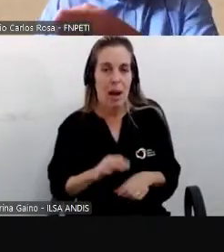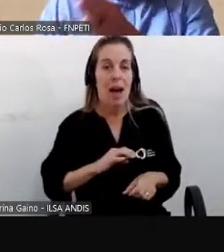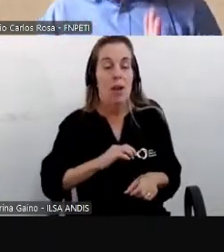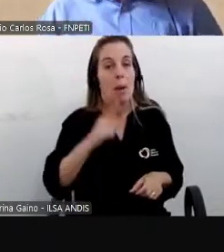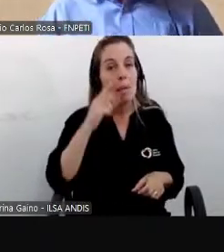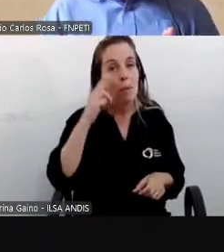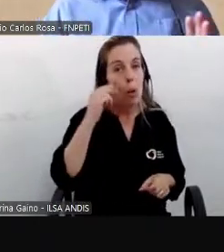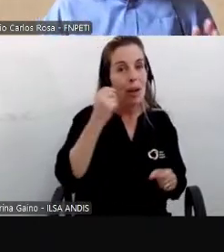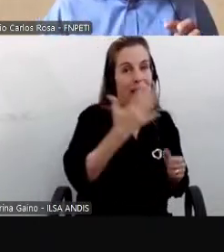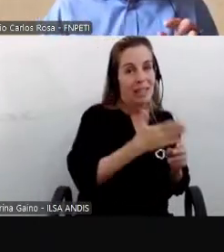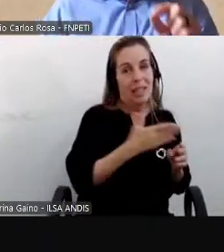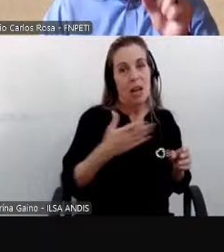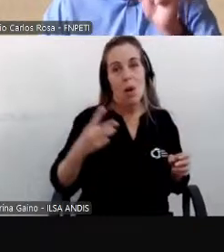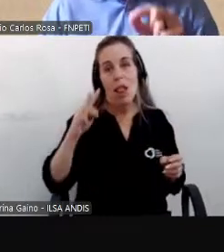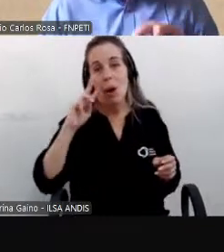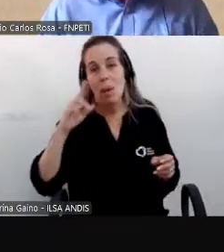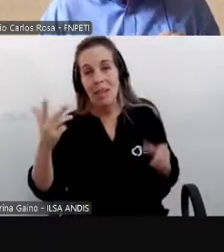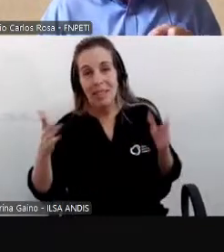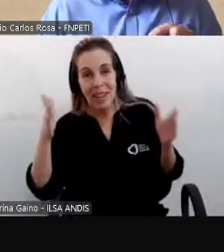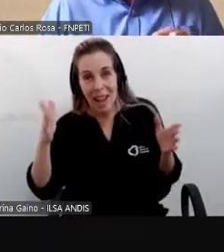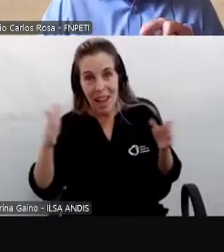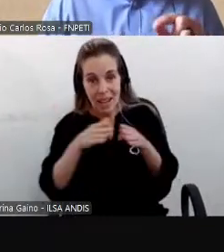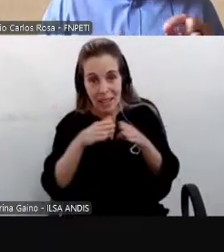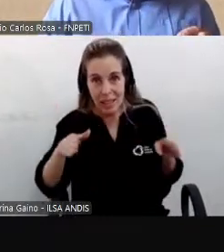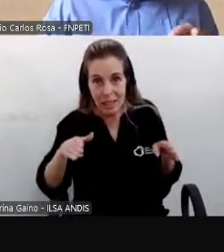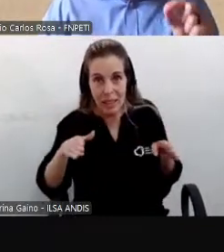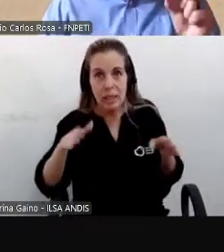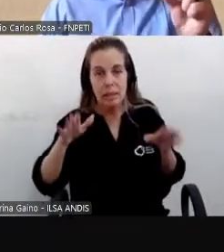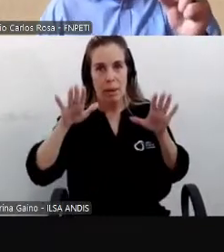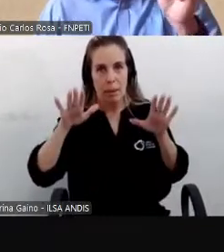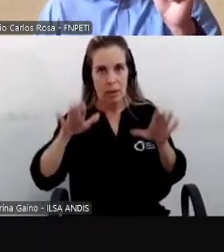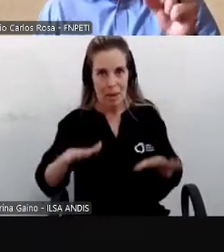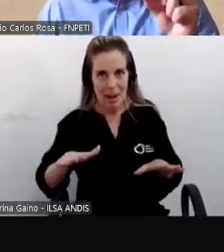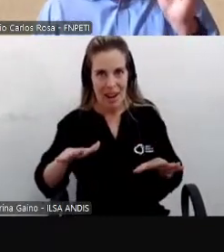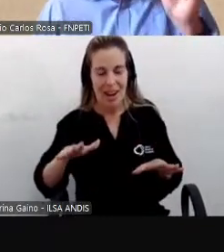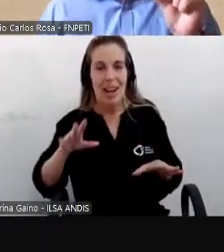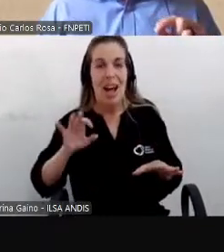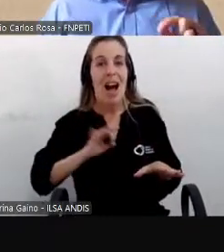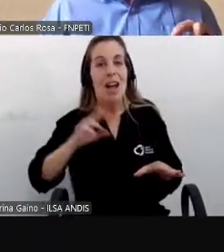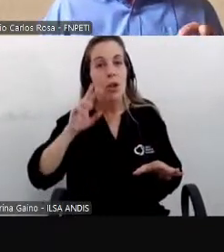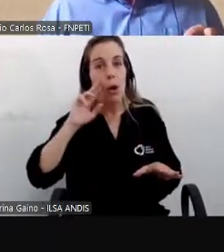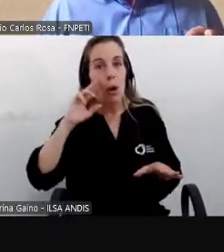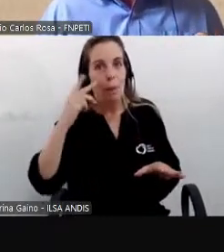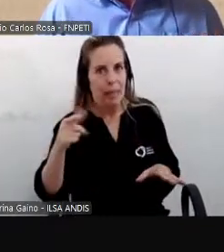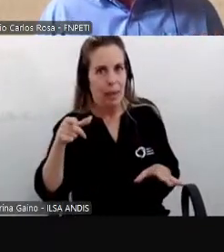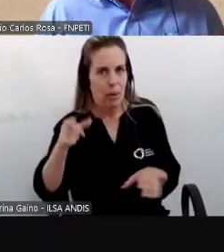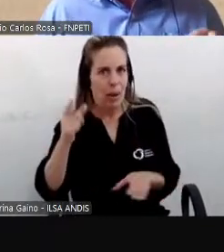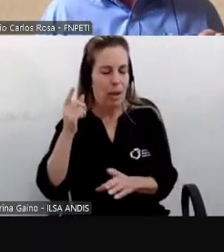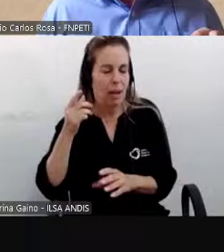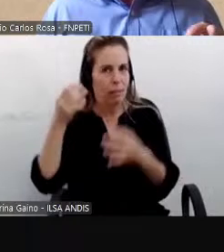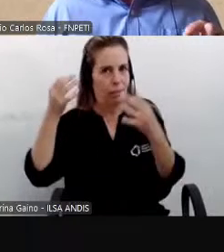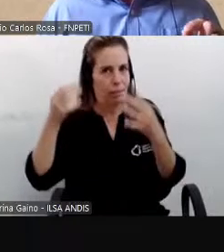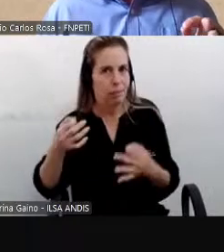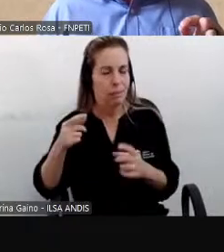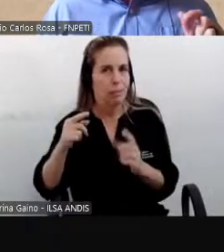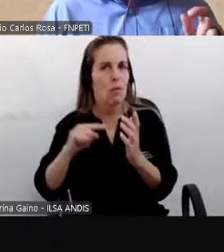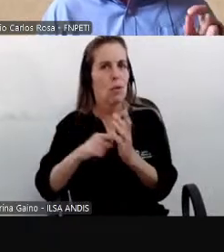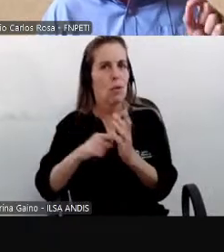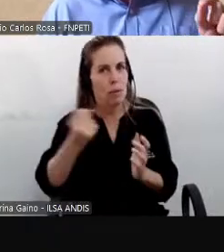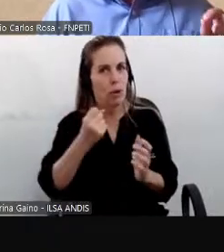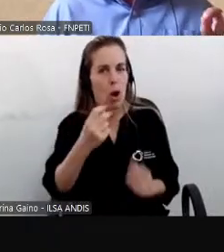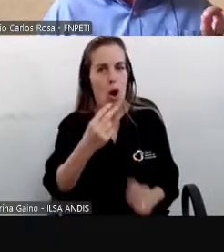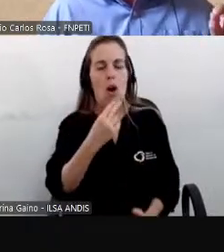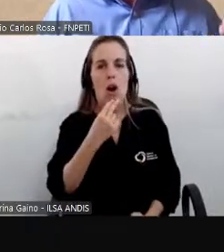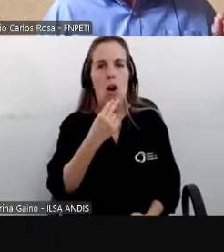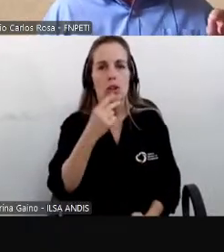topic between 1995 and the year 2003. And let's make a pause there, because there is a